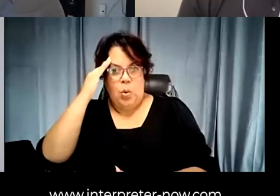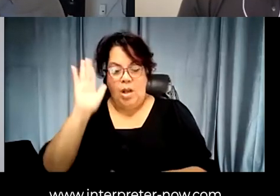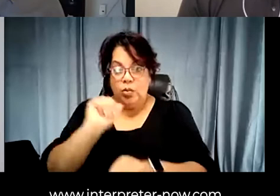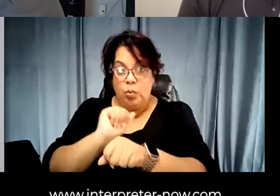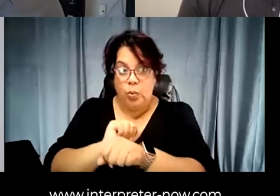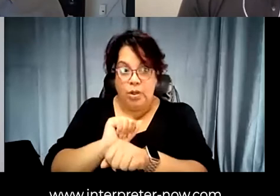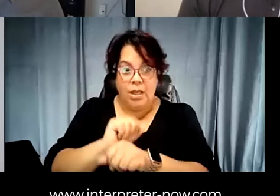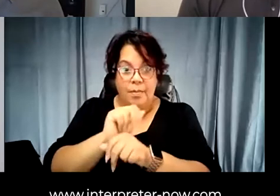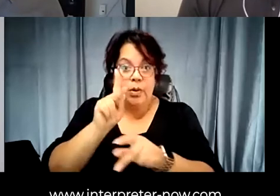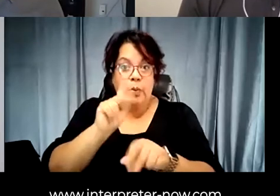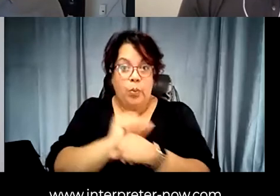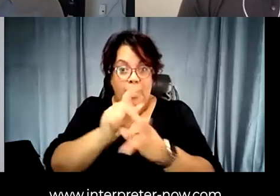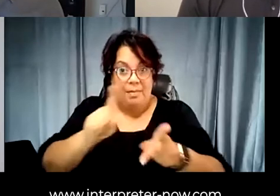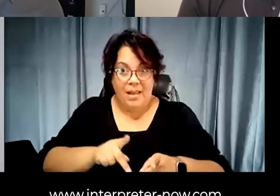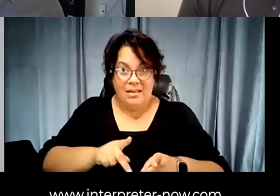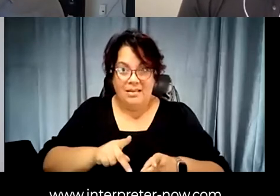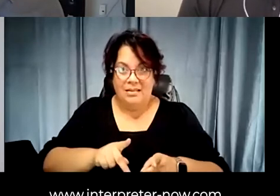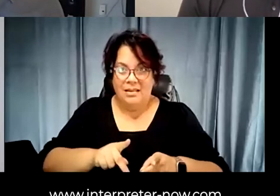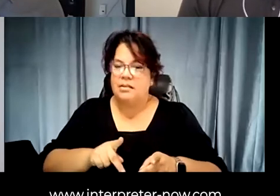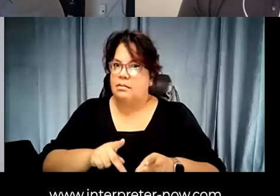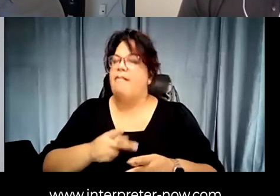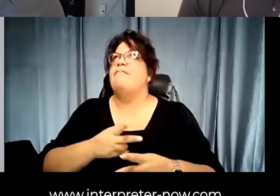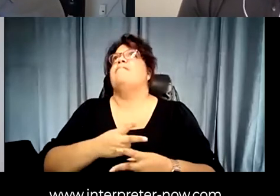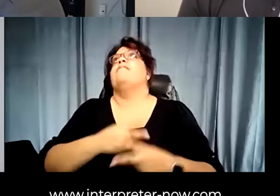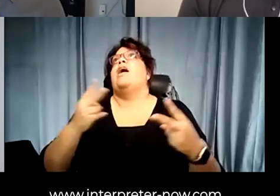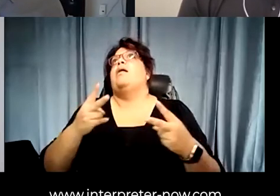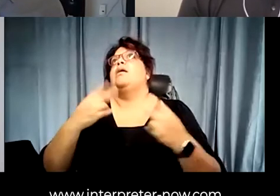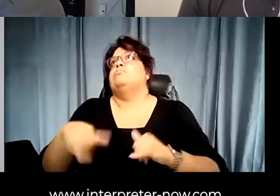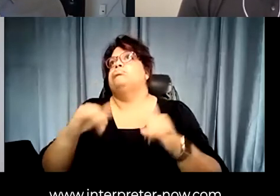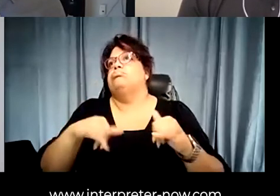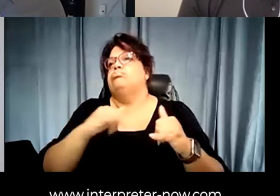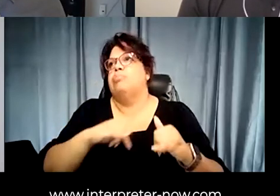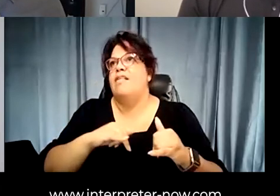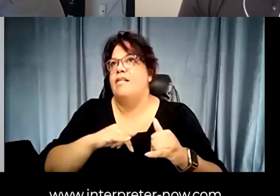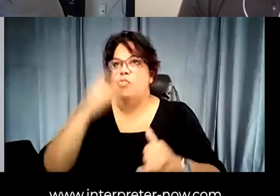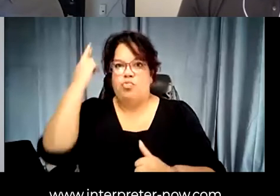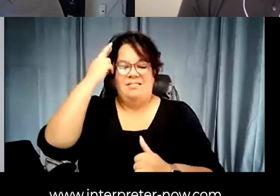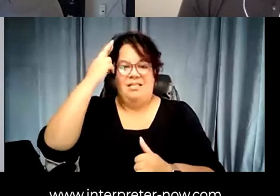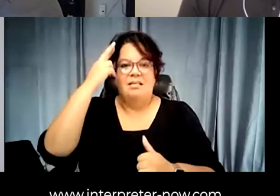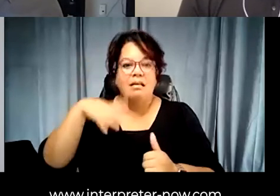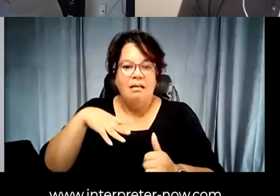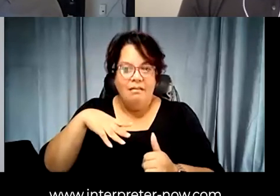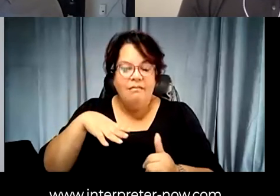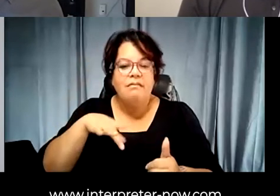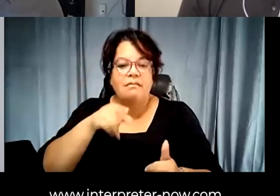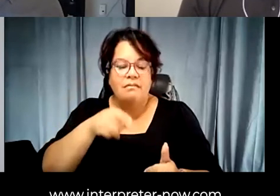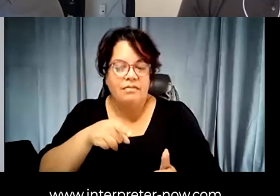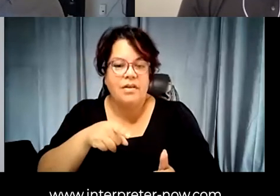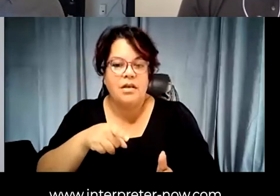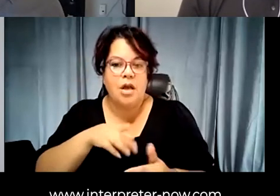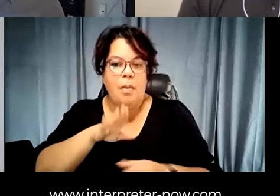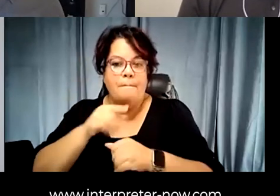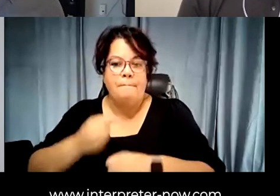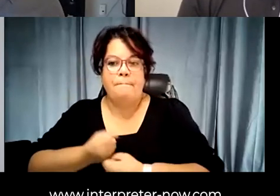the workplace is a very common driver of burnout, but it is not the only driver. But when you think about it, there are 6 known and